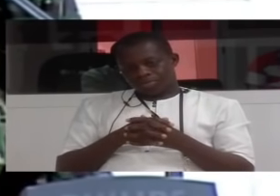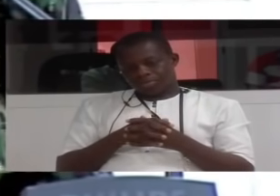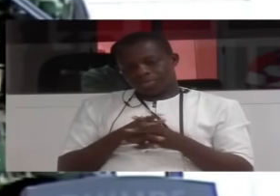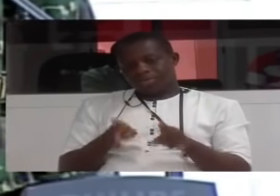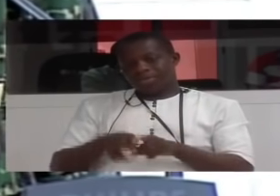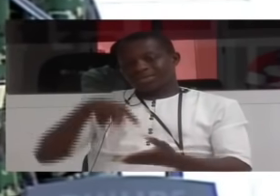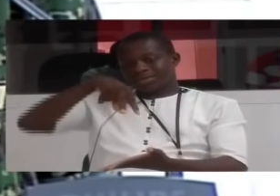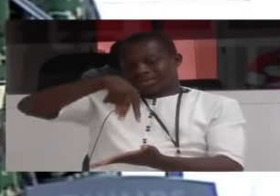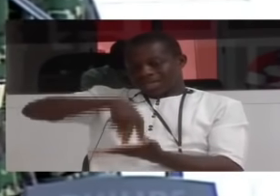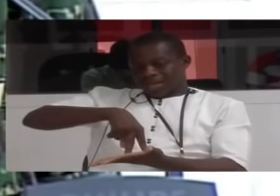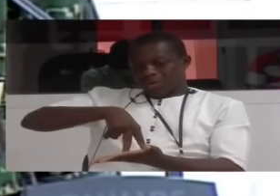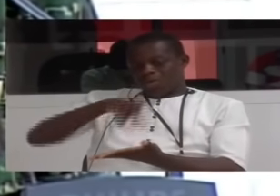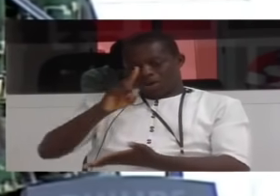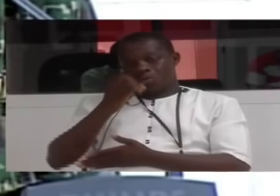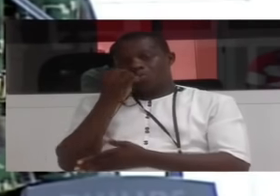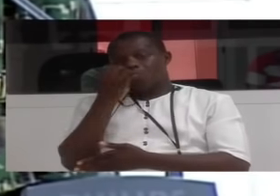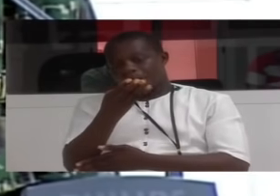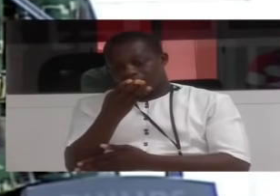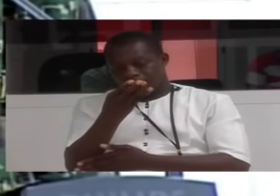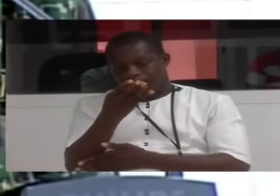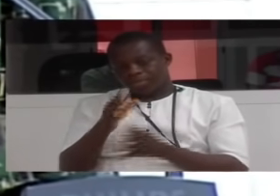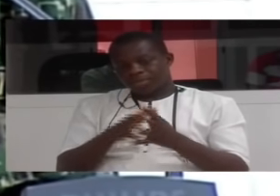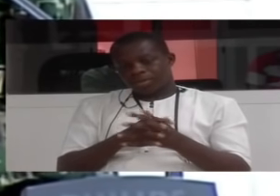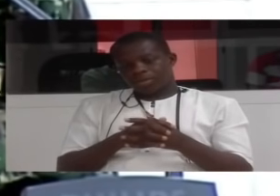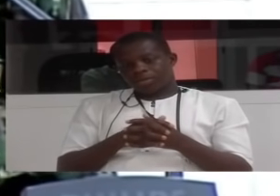lenko eko. I once stood and I said to them.